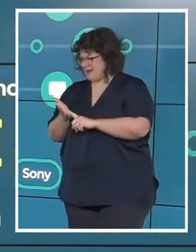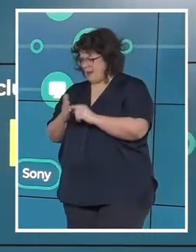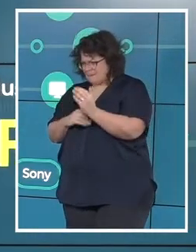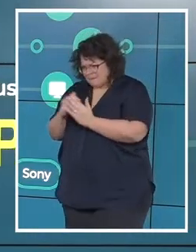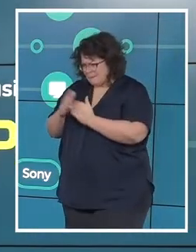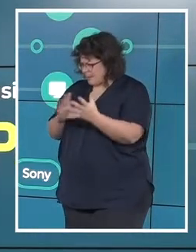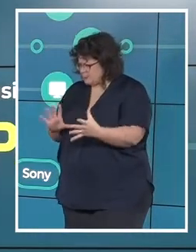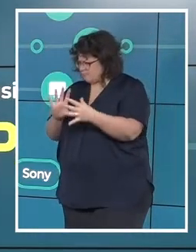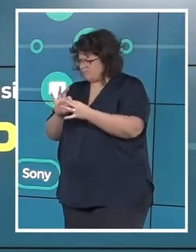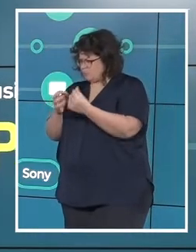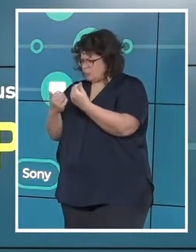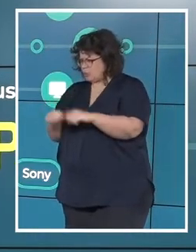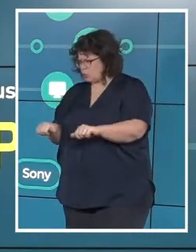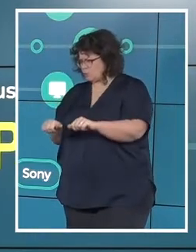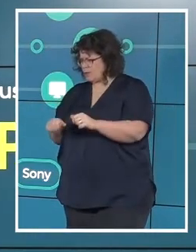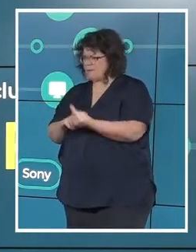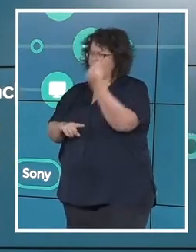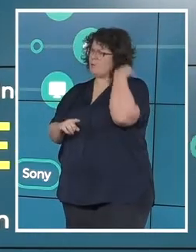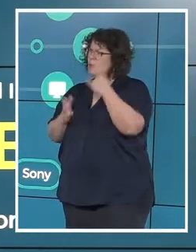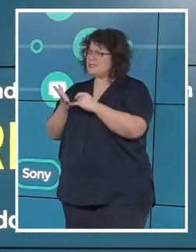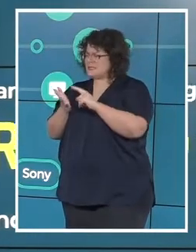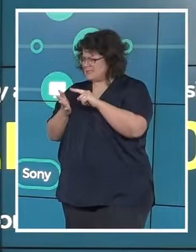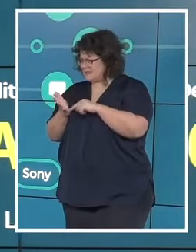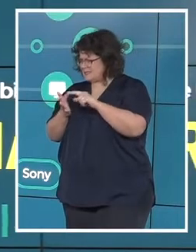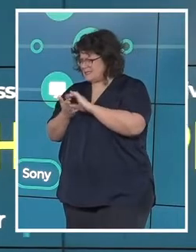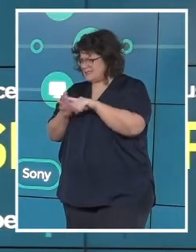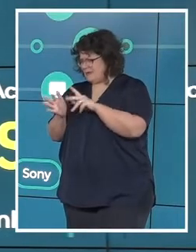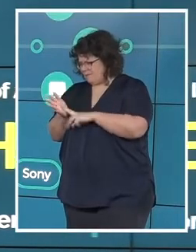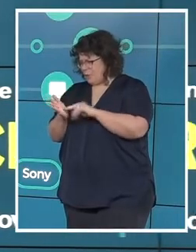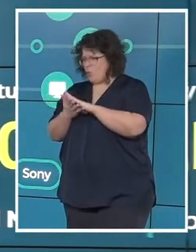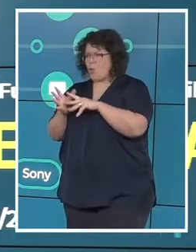a much richer experience for what he was looking for and what he was trying to do.